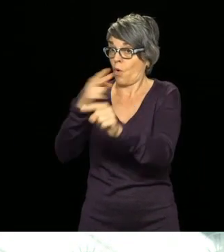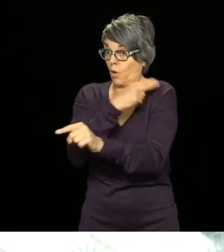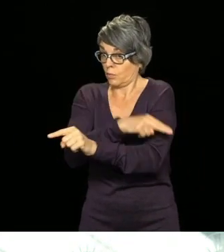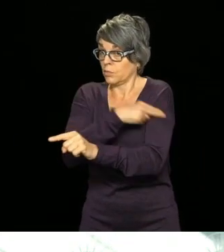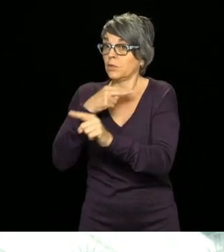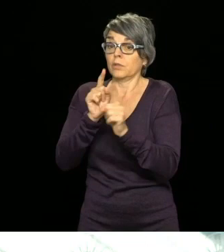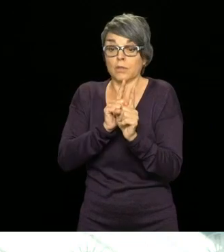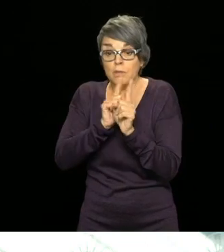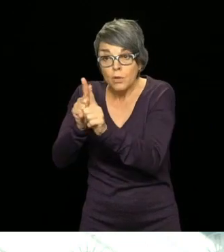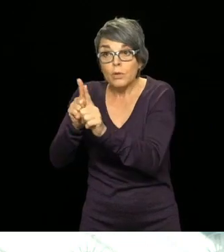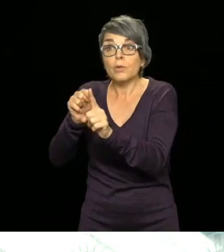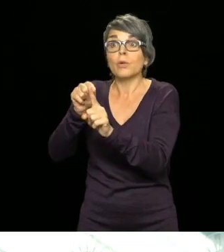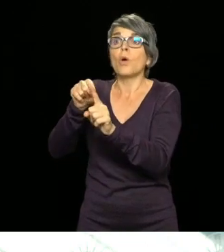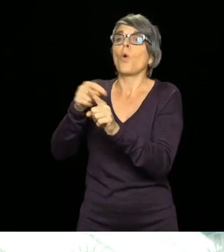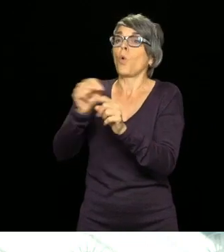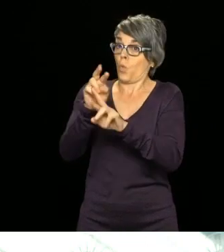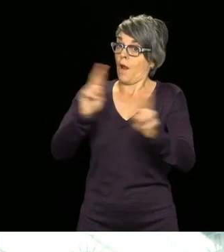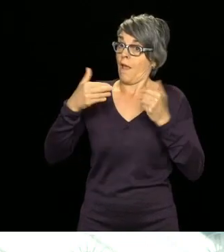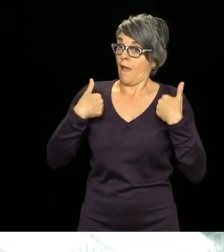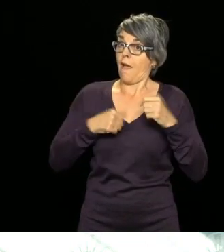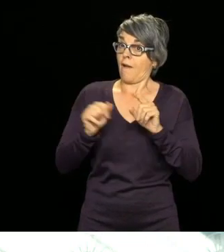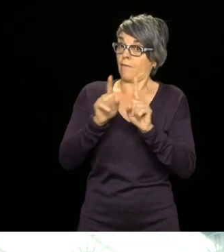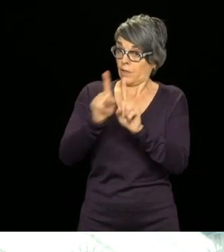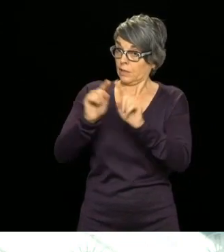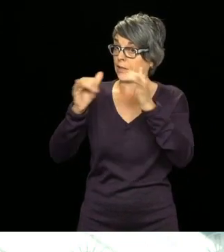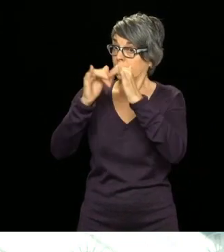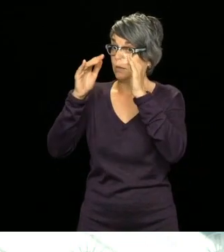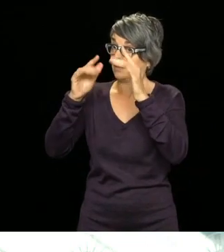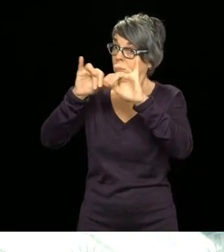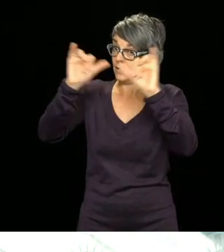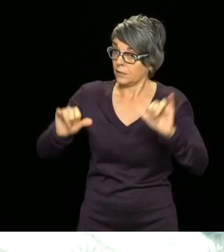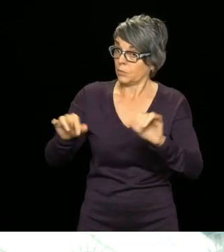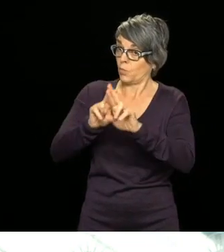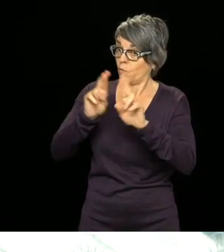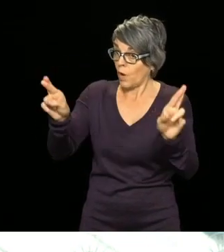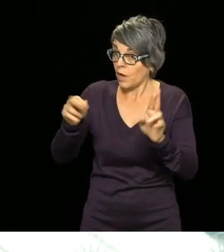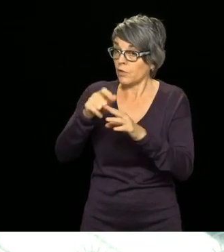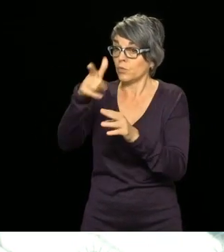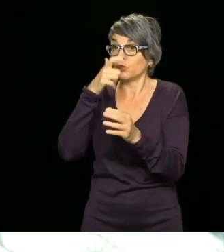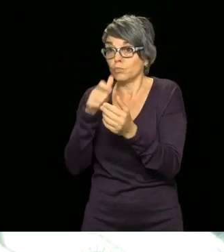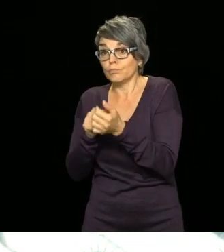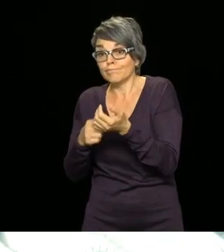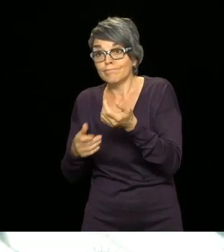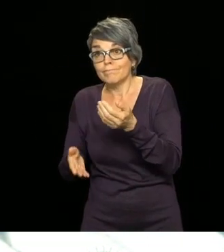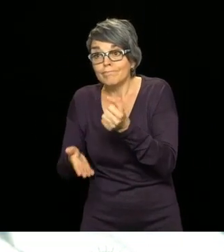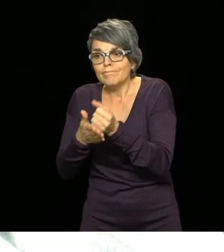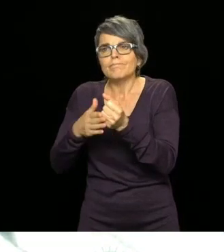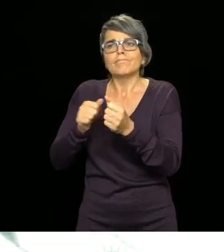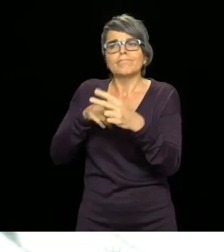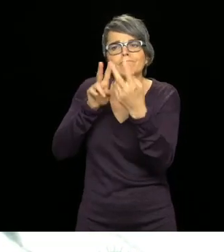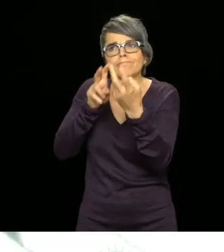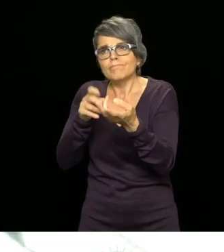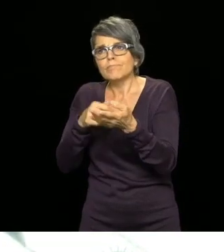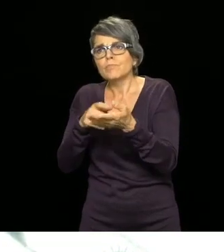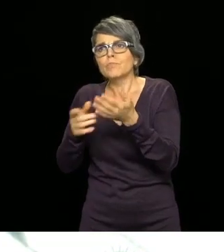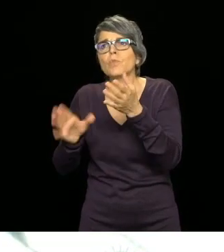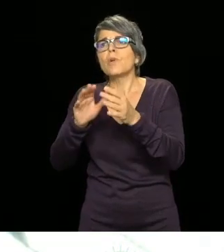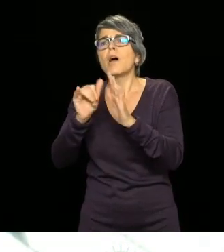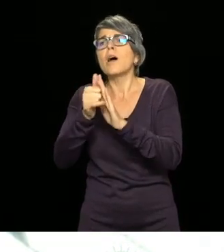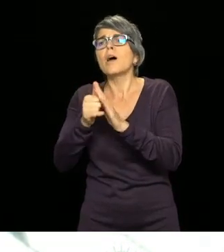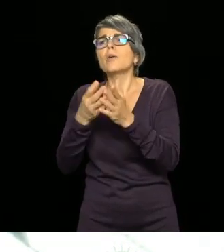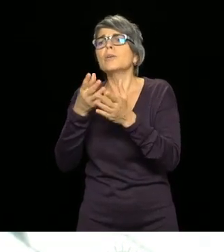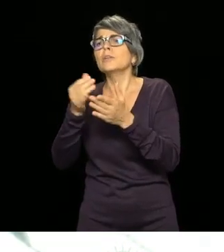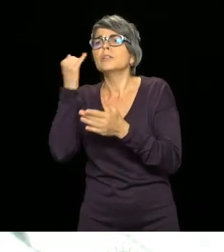there yet in terms of accepting victims and survivors and listening to them, or does more work need to be